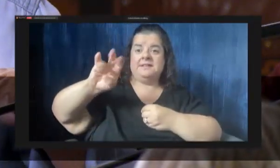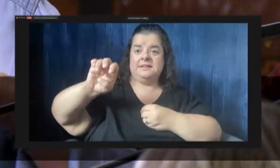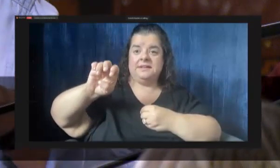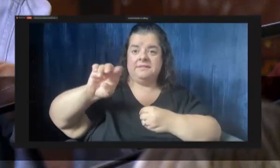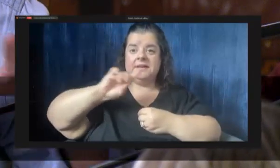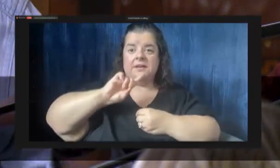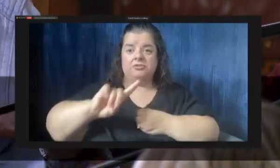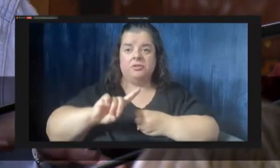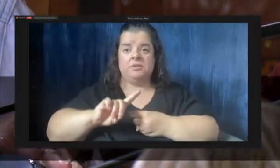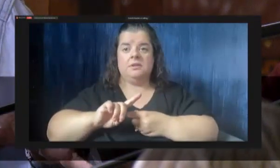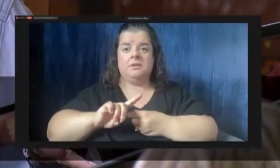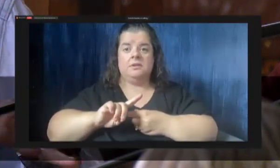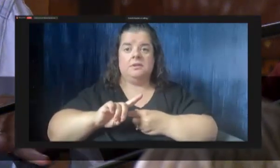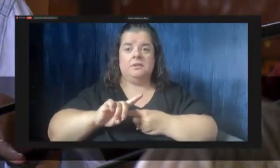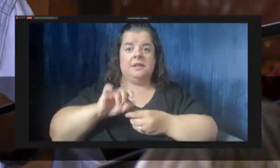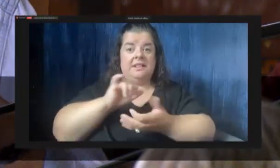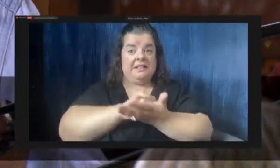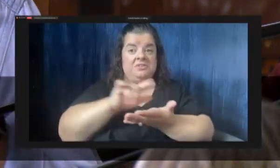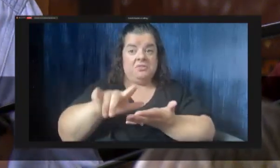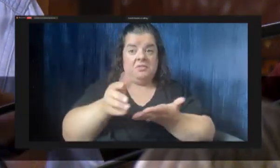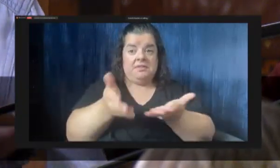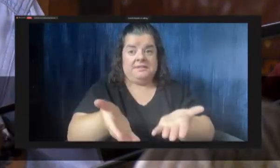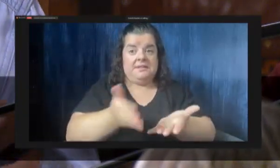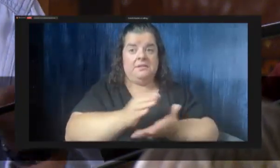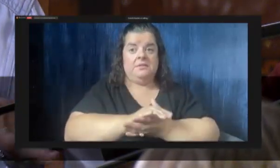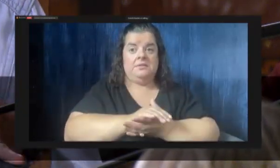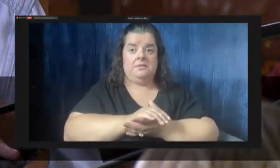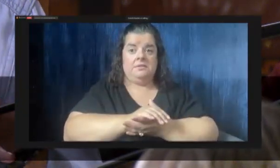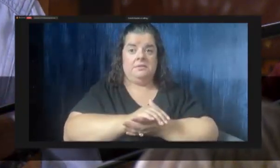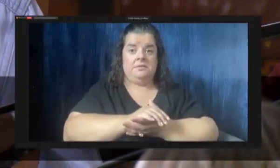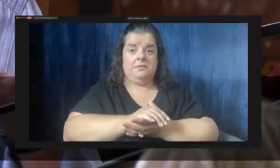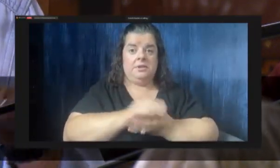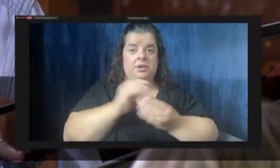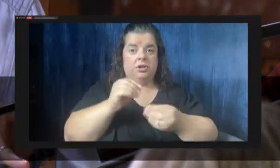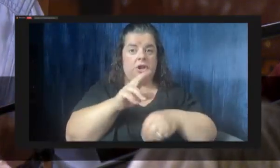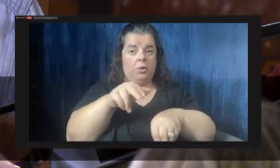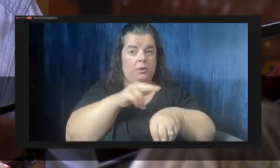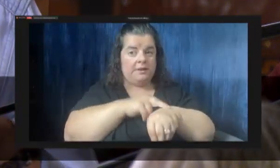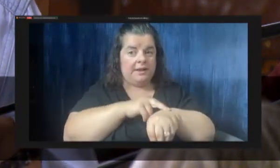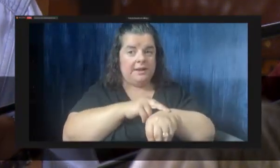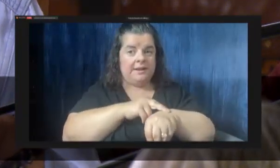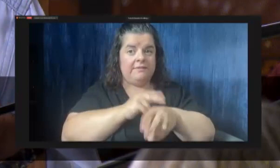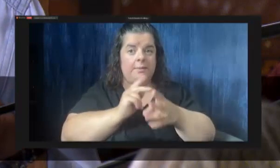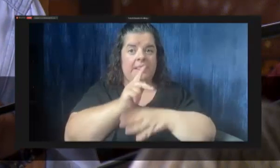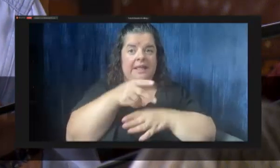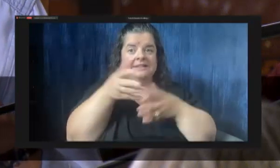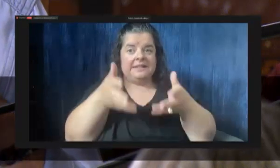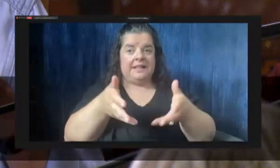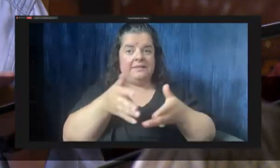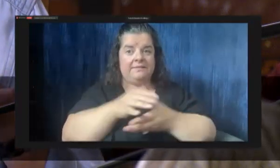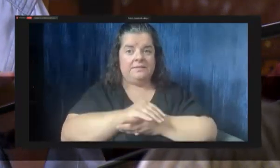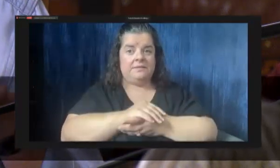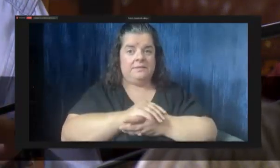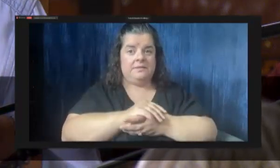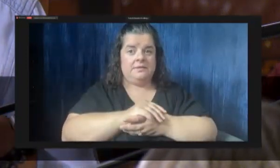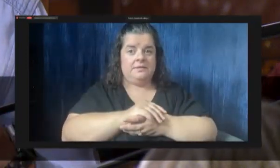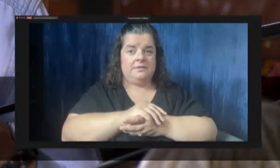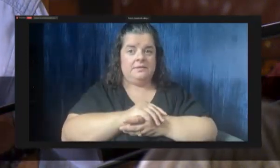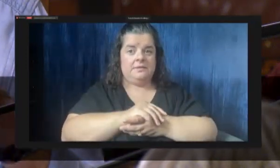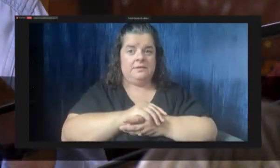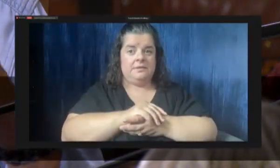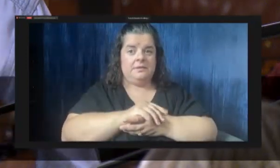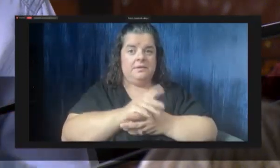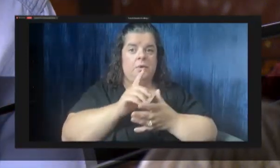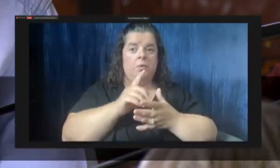And that's all there is. There's no native plants left. And what we